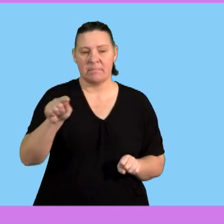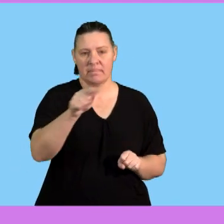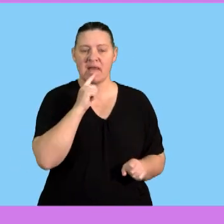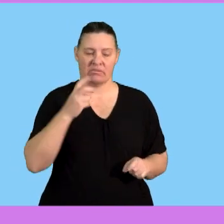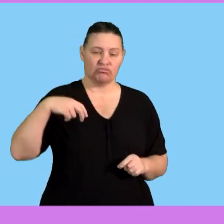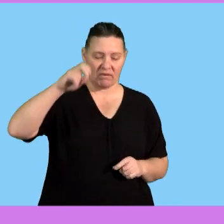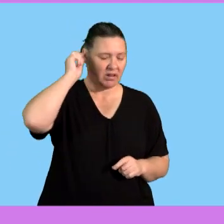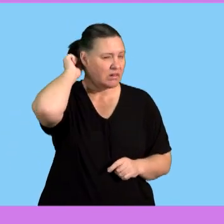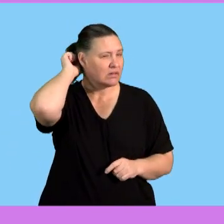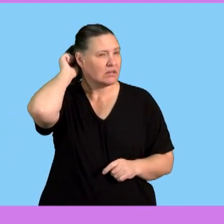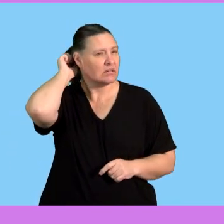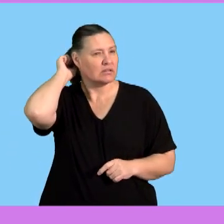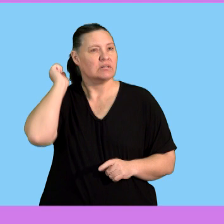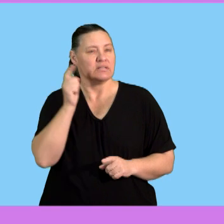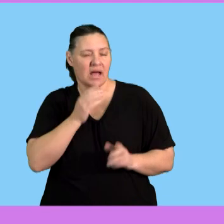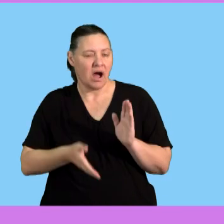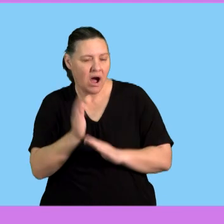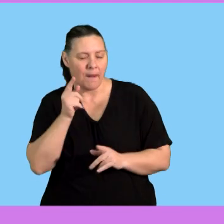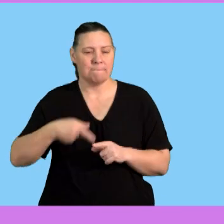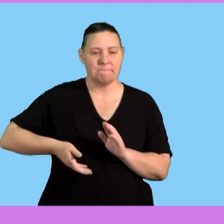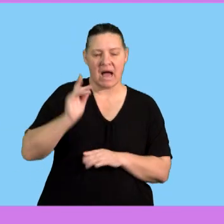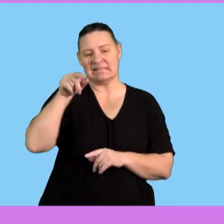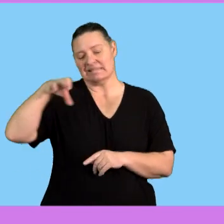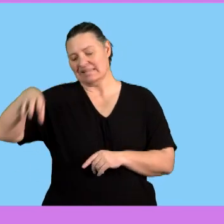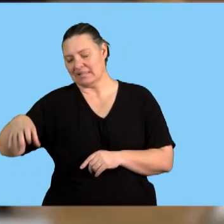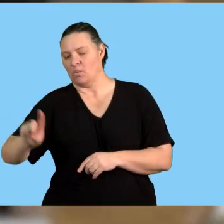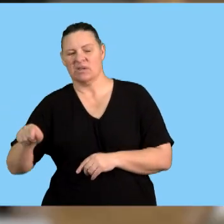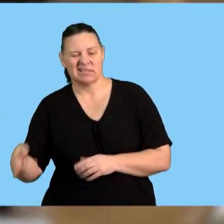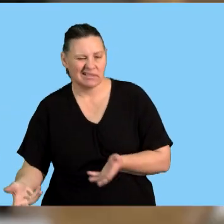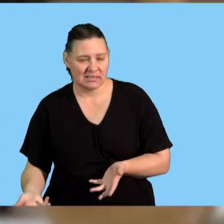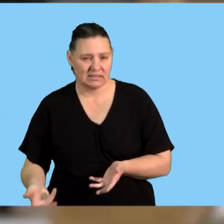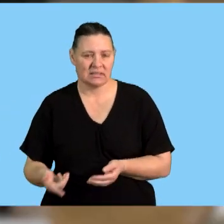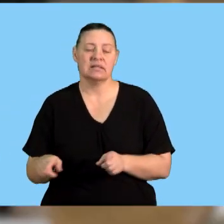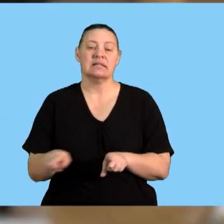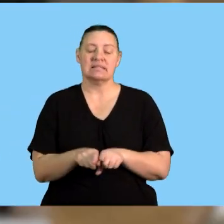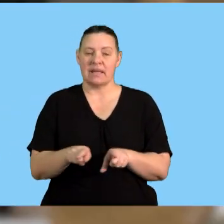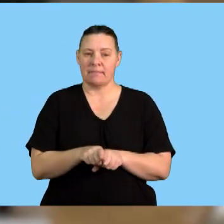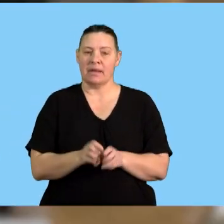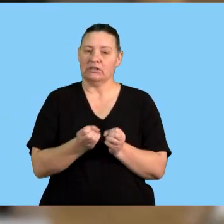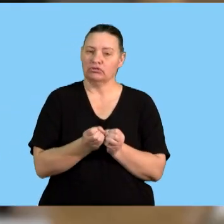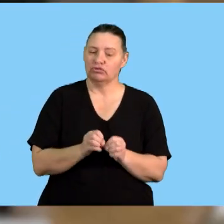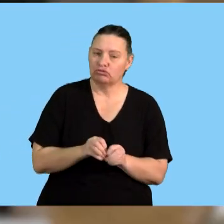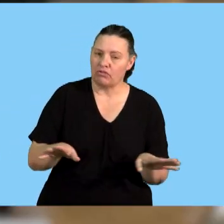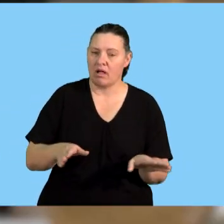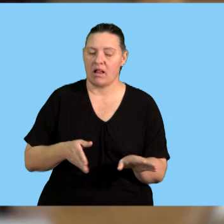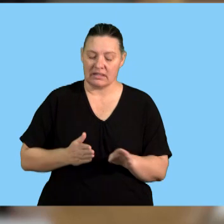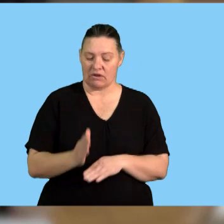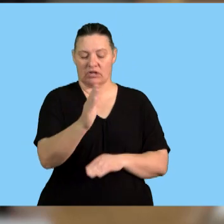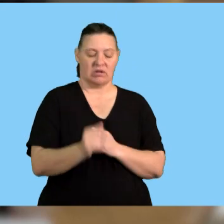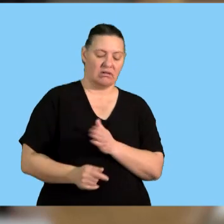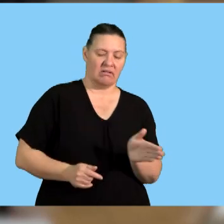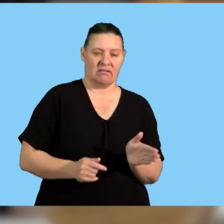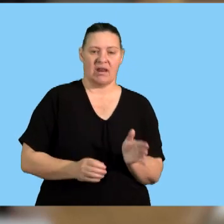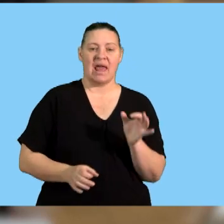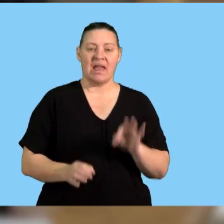person is traveling when you give them a direction. And you can also indicate the general direction only